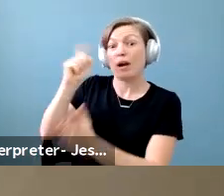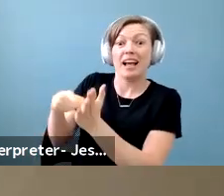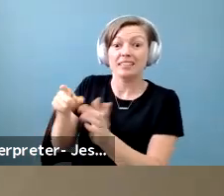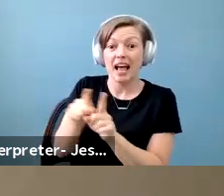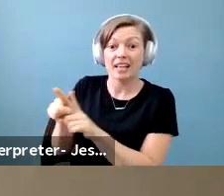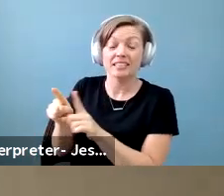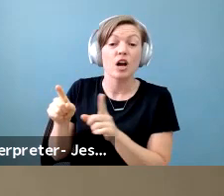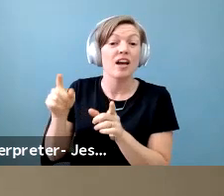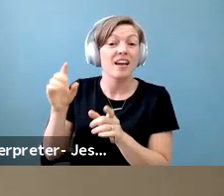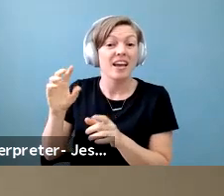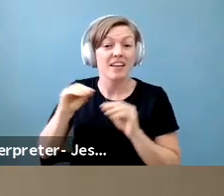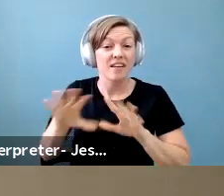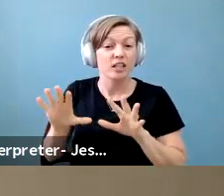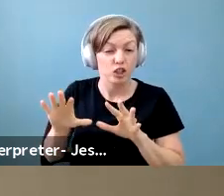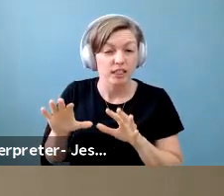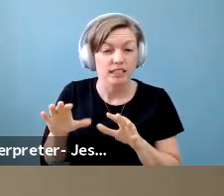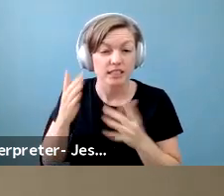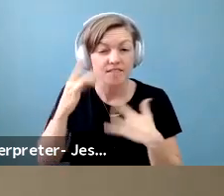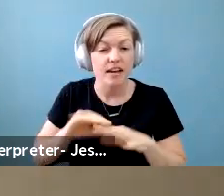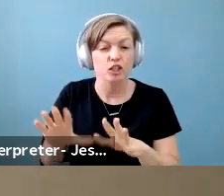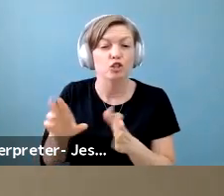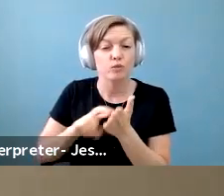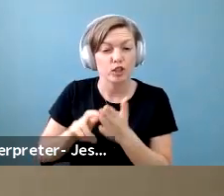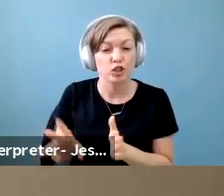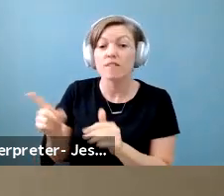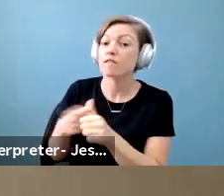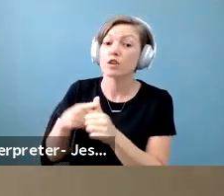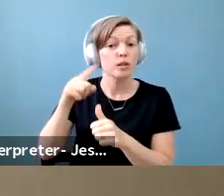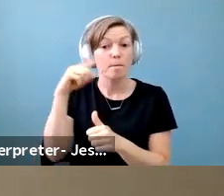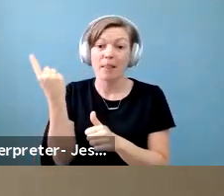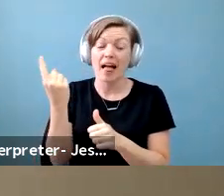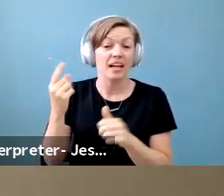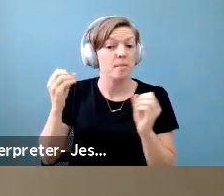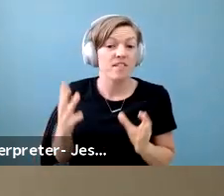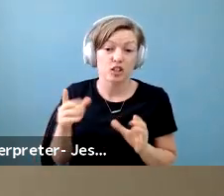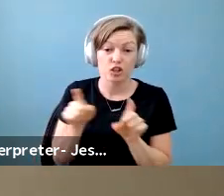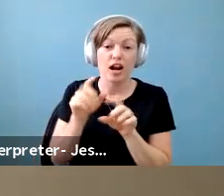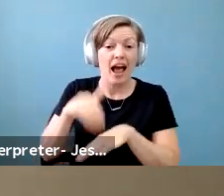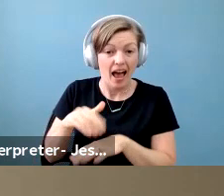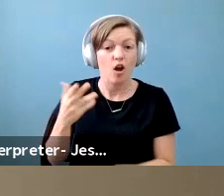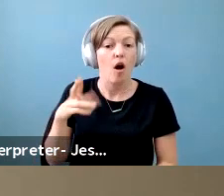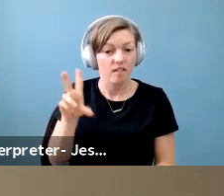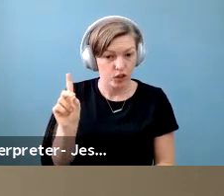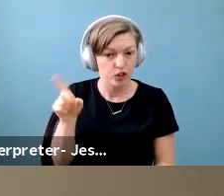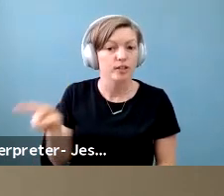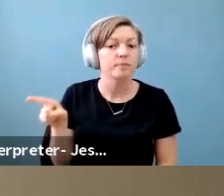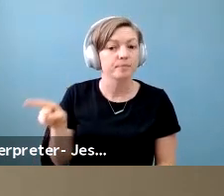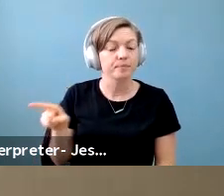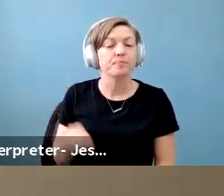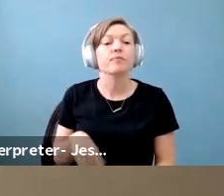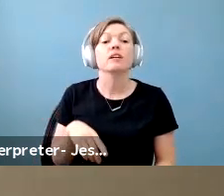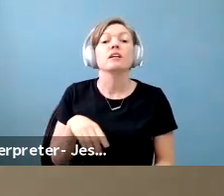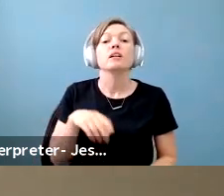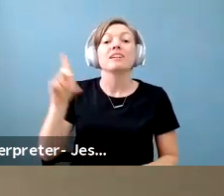He was an HMS faculty member and the first Black full professor at Harvard. So